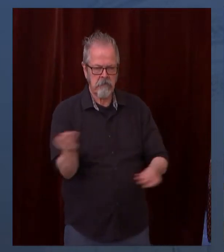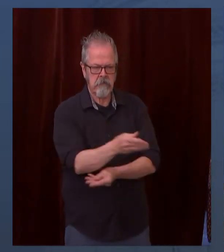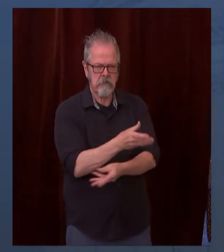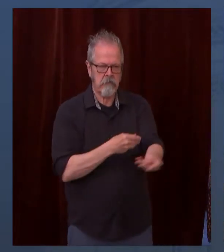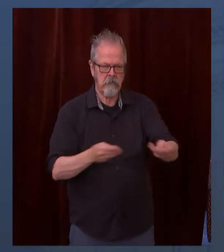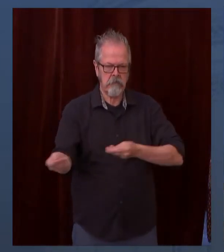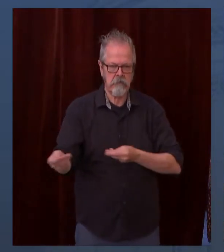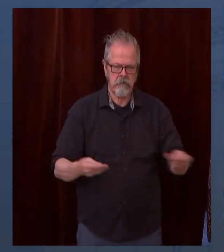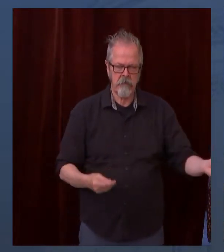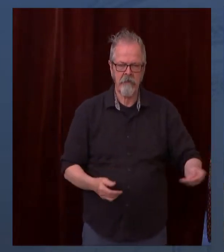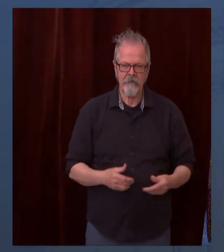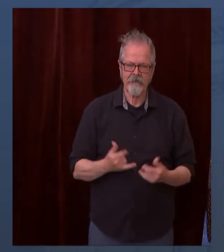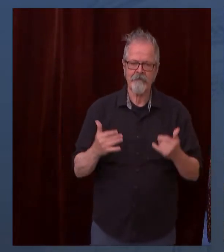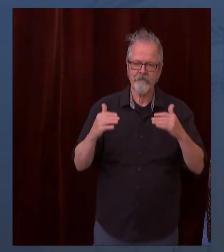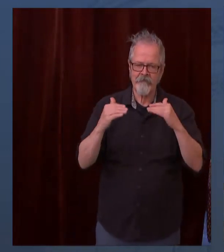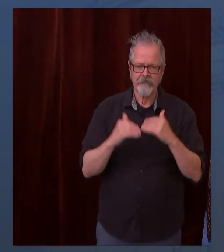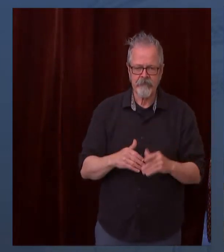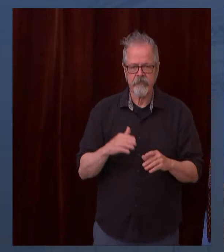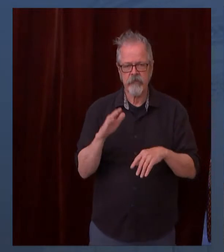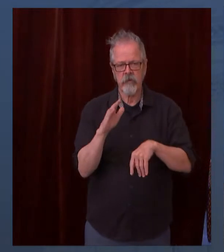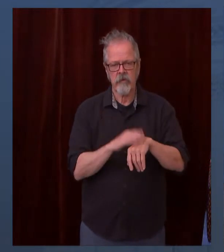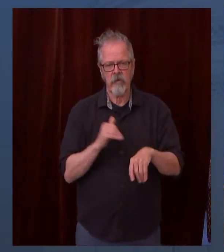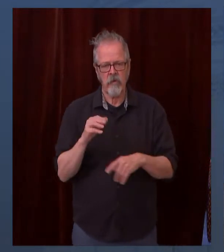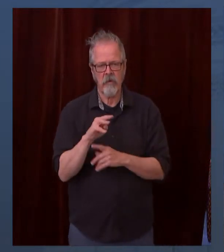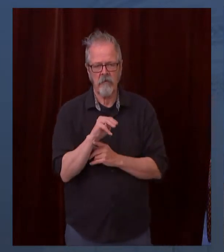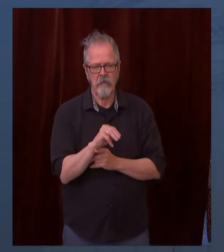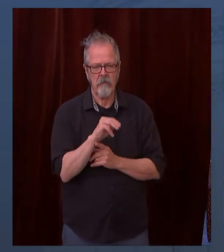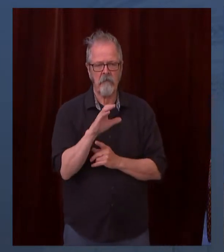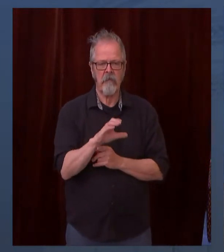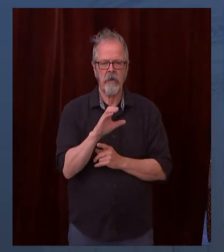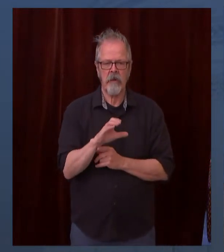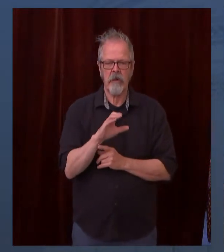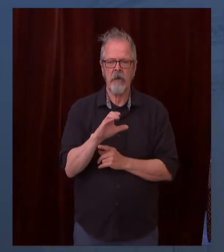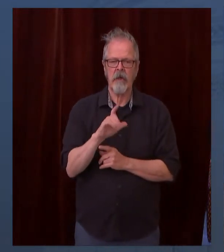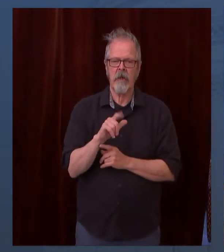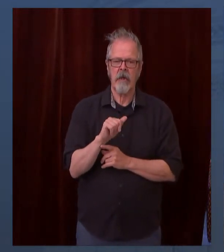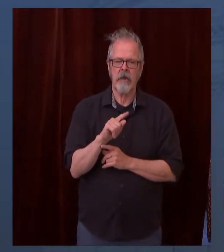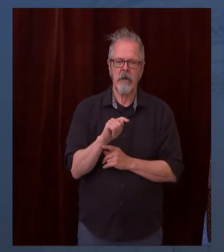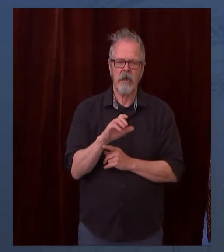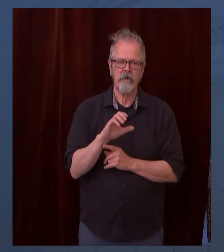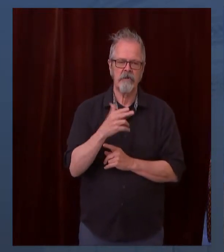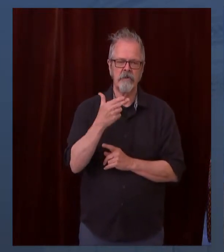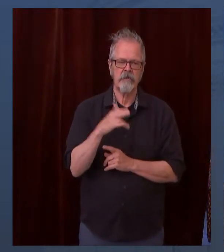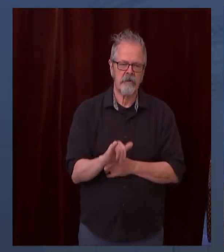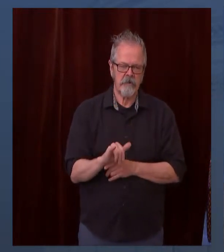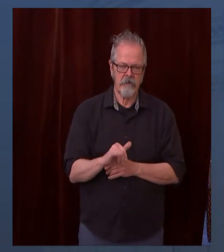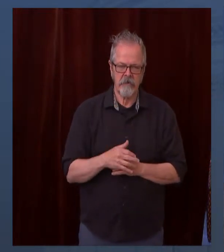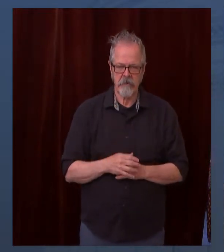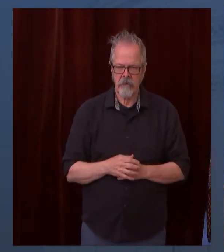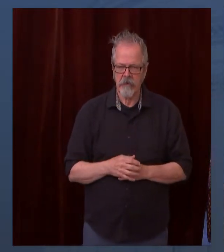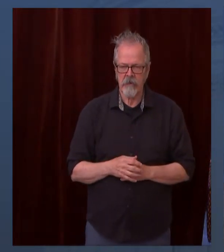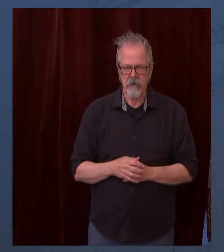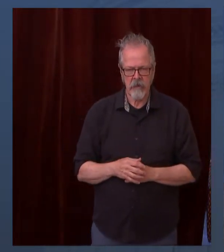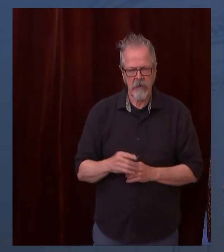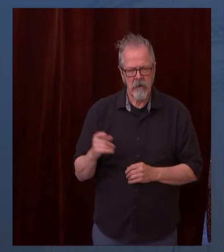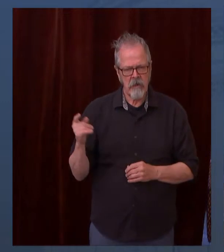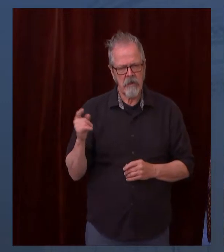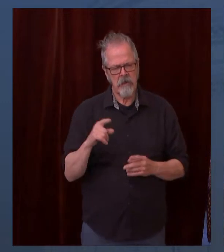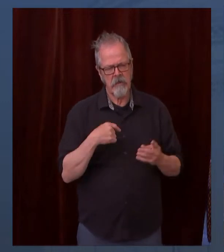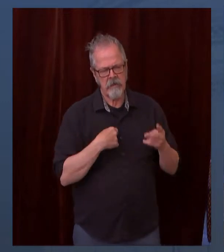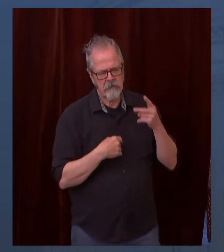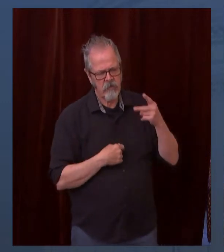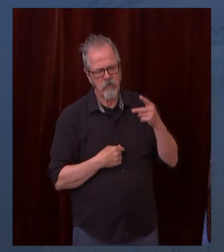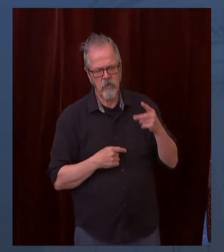First question is why Tuesday instead of Monday for the evaluation? And then for the April 12th evaluation, data was used